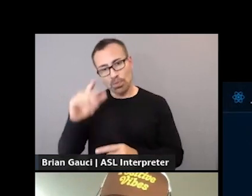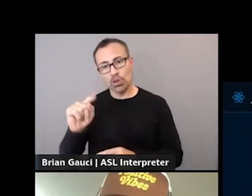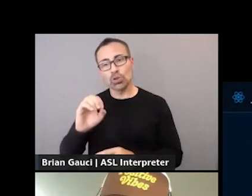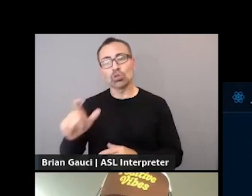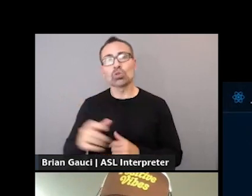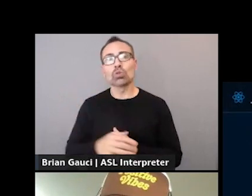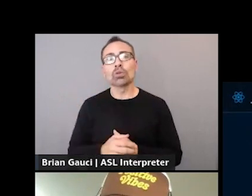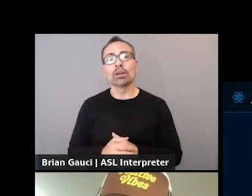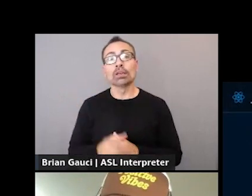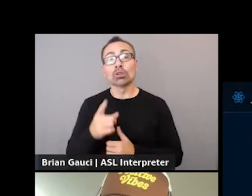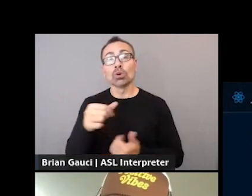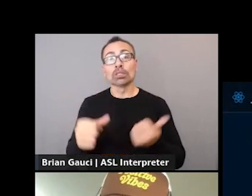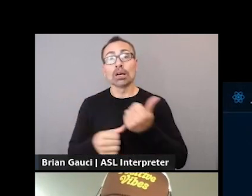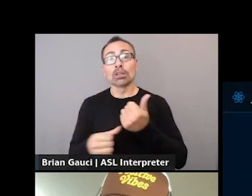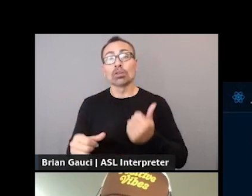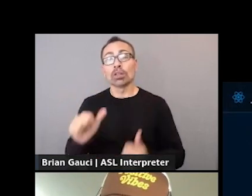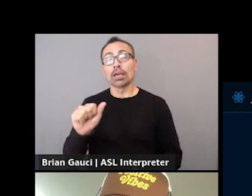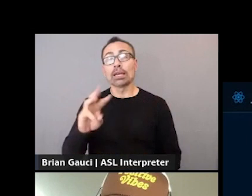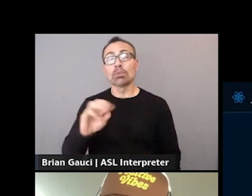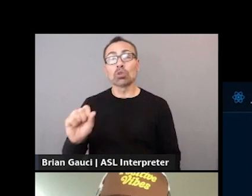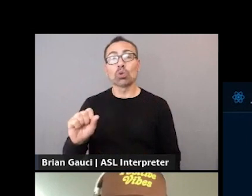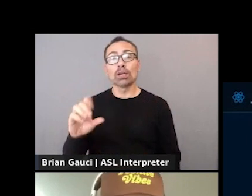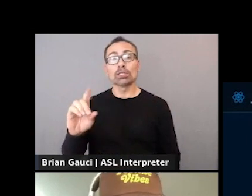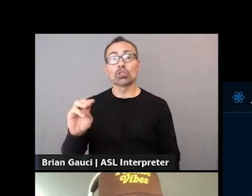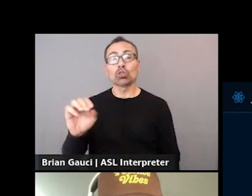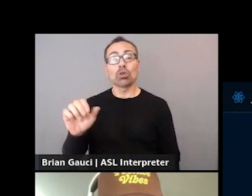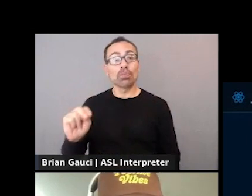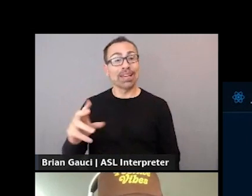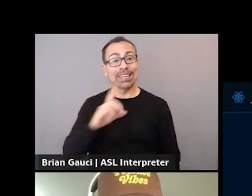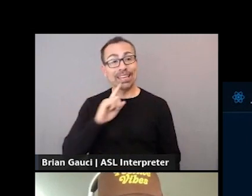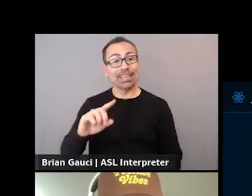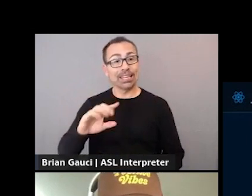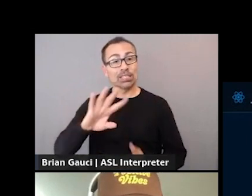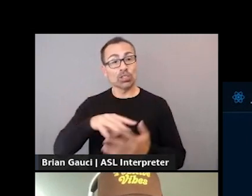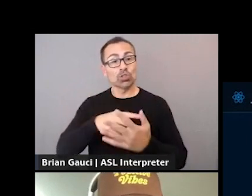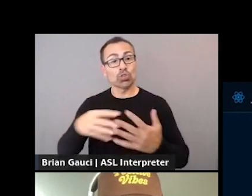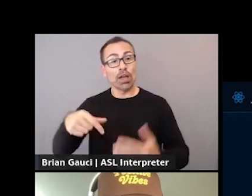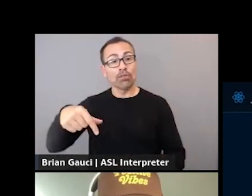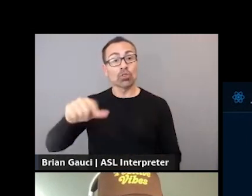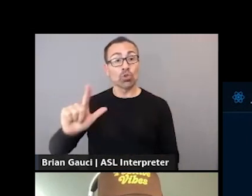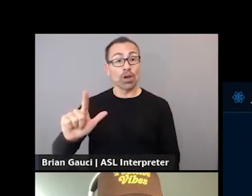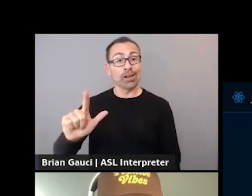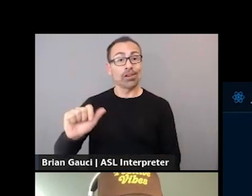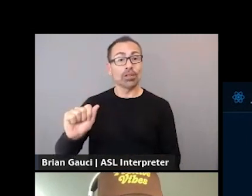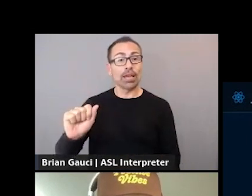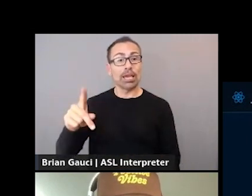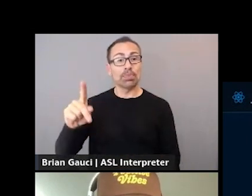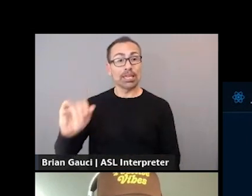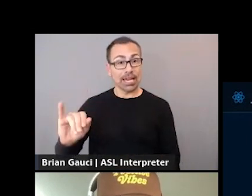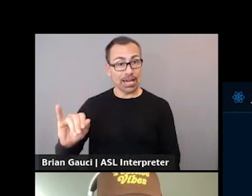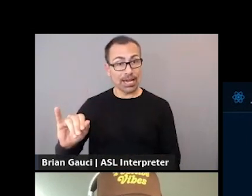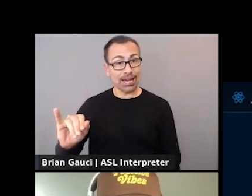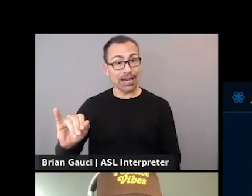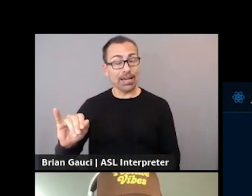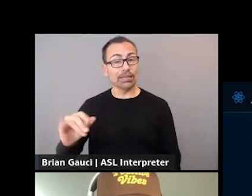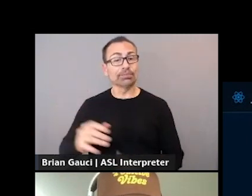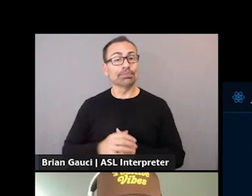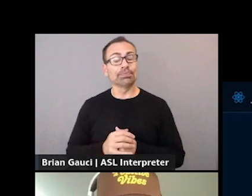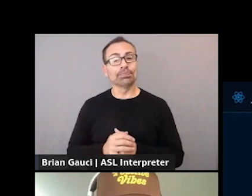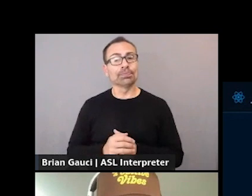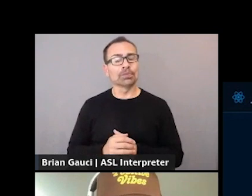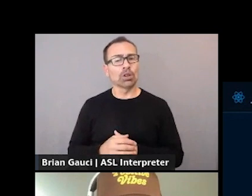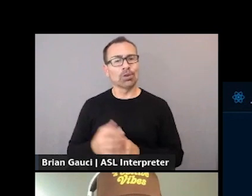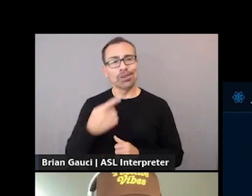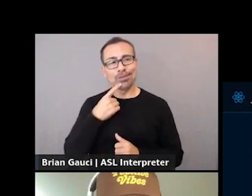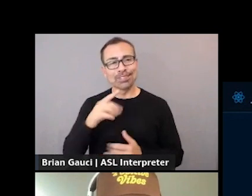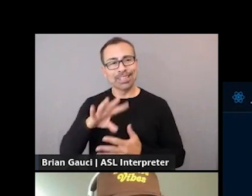the AWS domain and is this GraphQL API construct. Now, we're saying GraphQL, right? But really